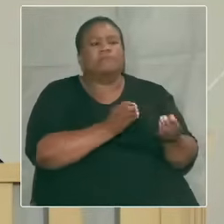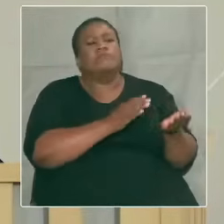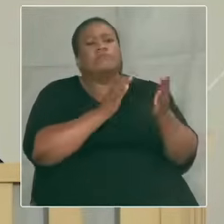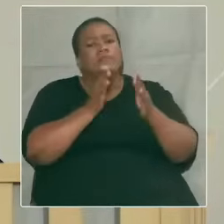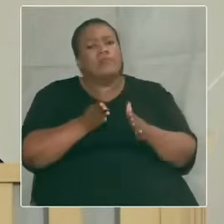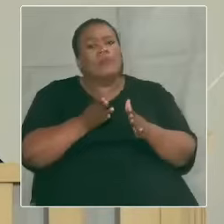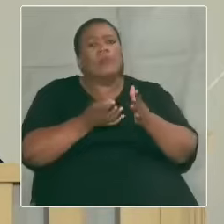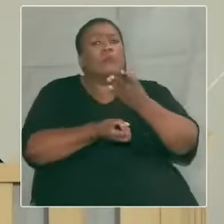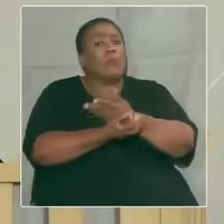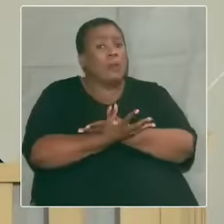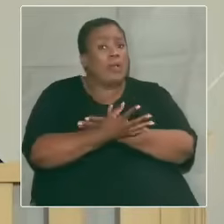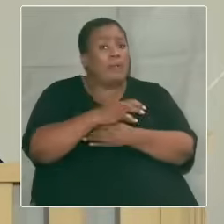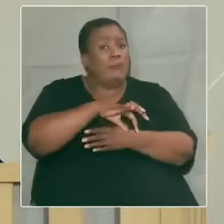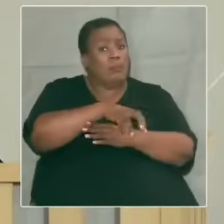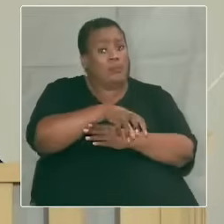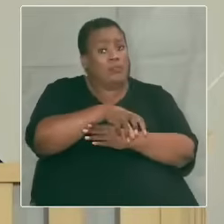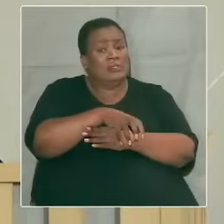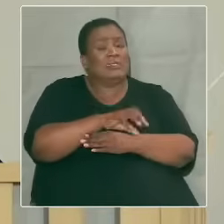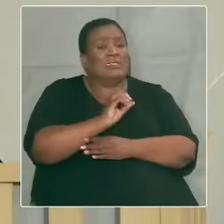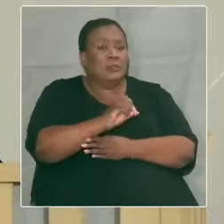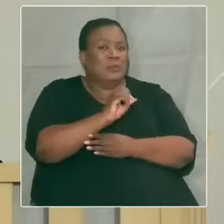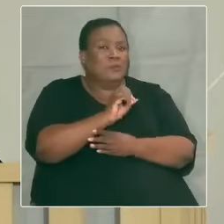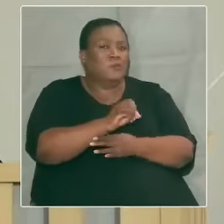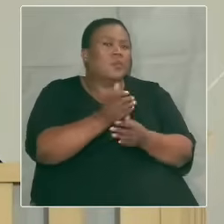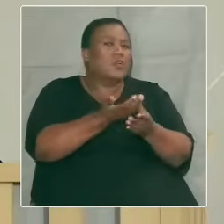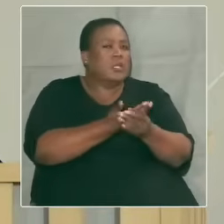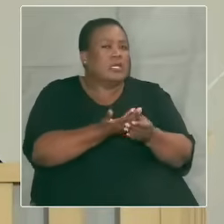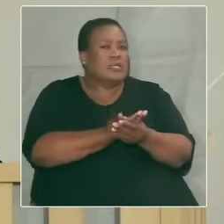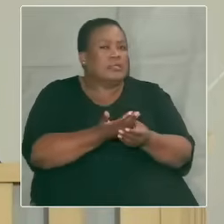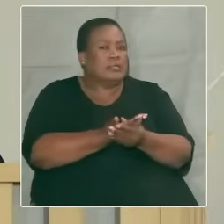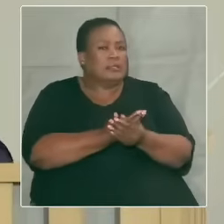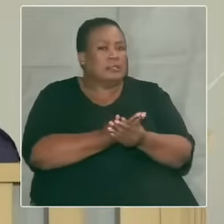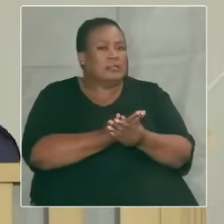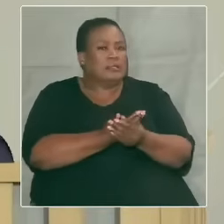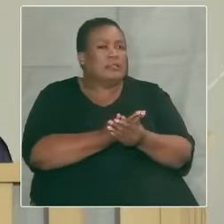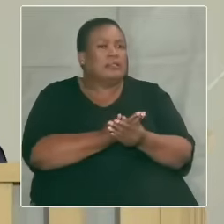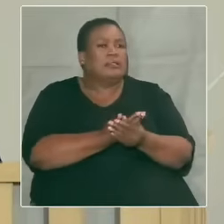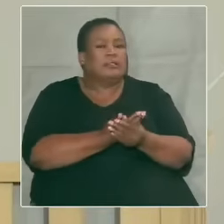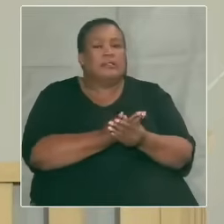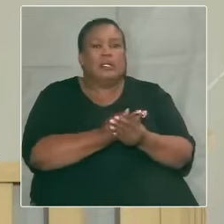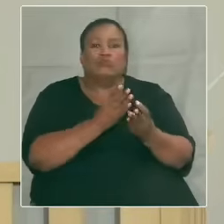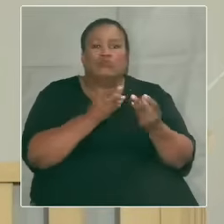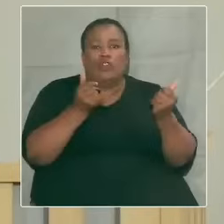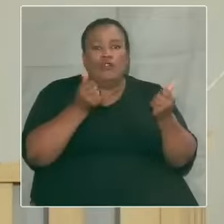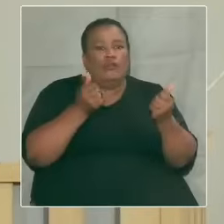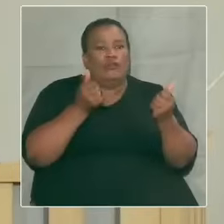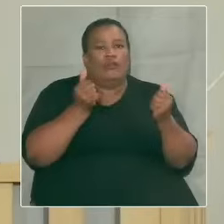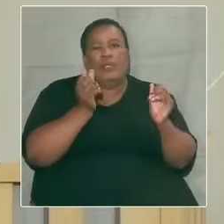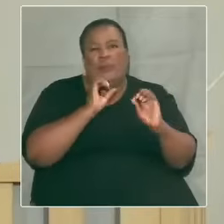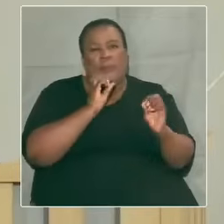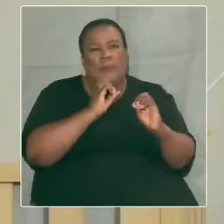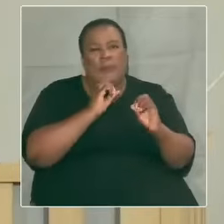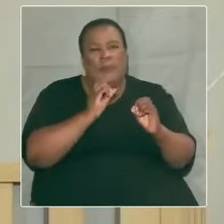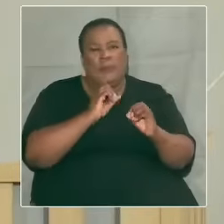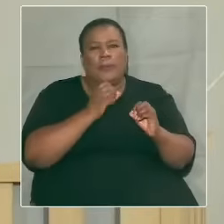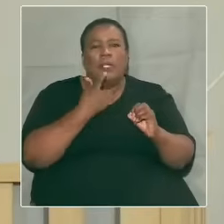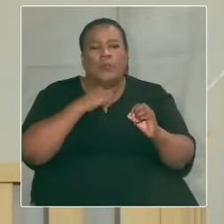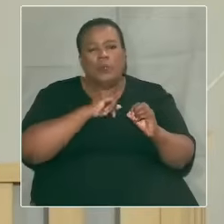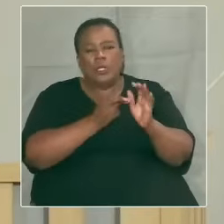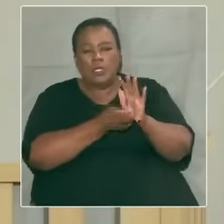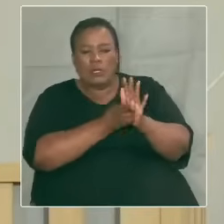In Mpumalanga, there were cold cases that we needed to relook at,